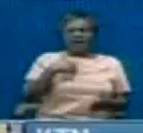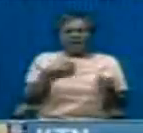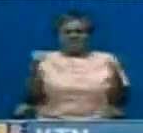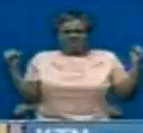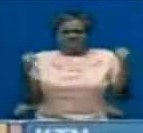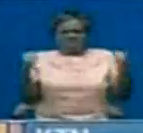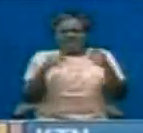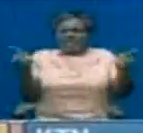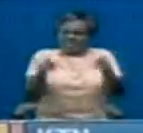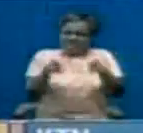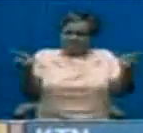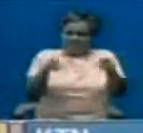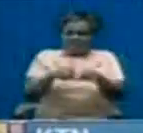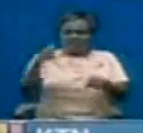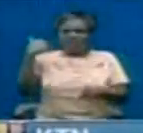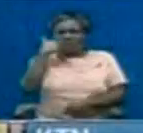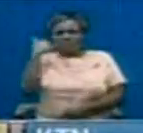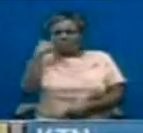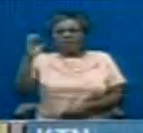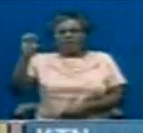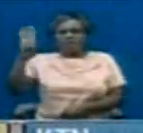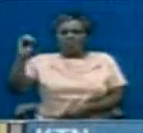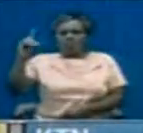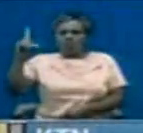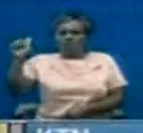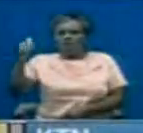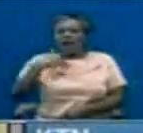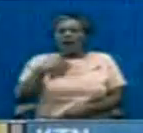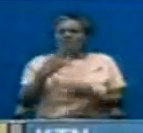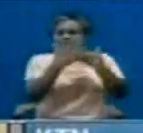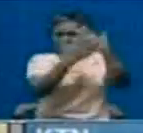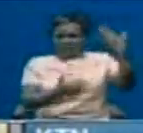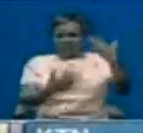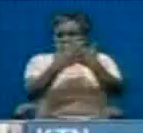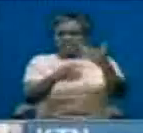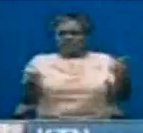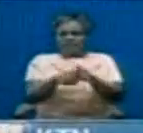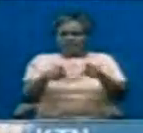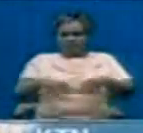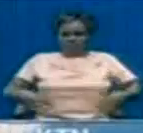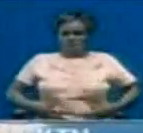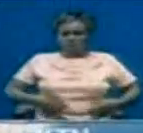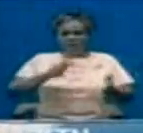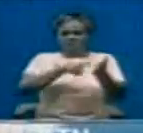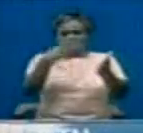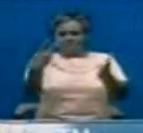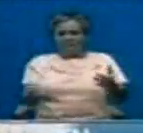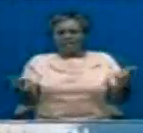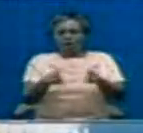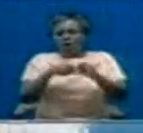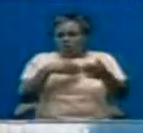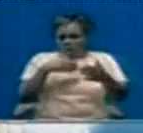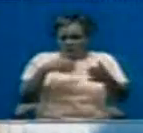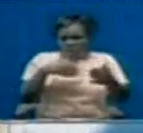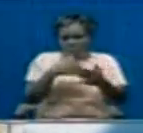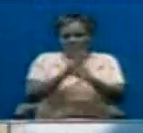very similar to Ebola, which does present a severe bleeding, organ failure, and in most cases, death. It